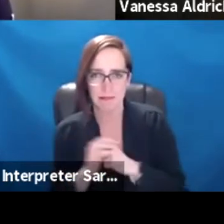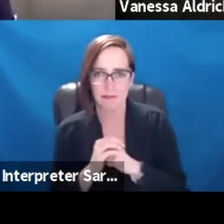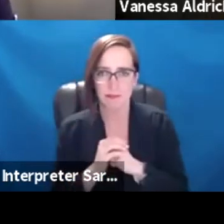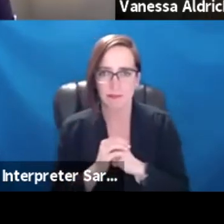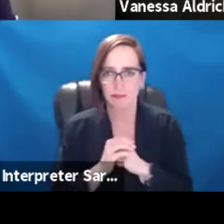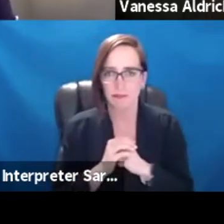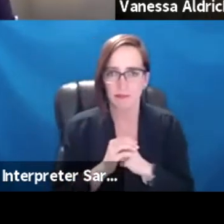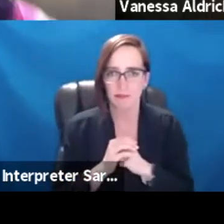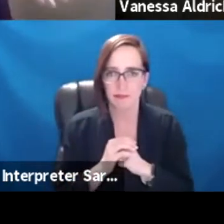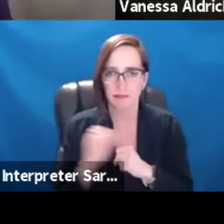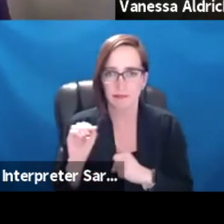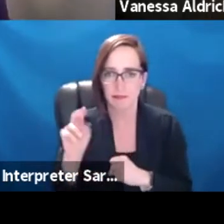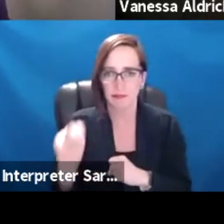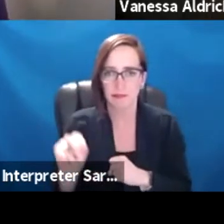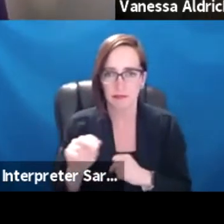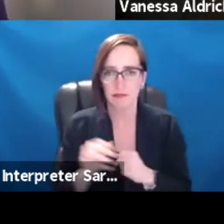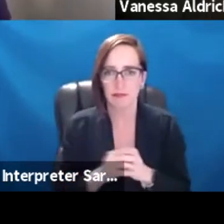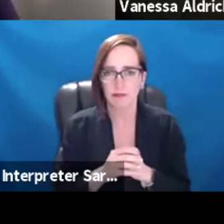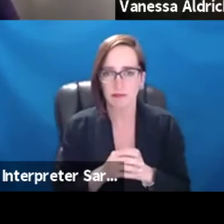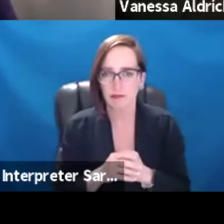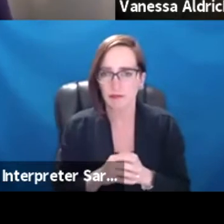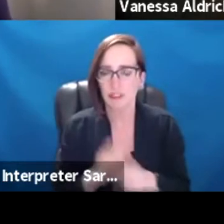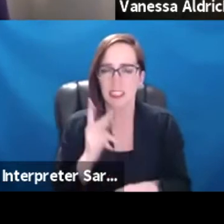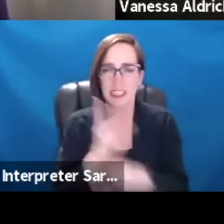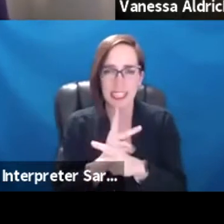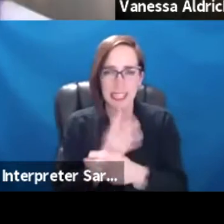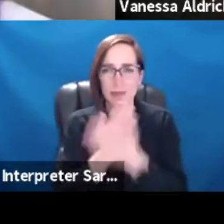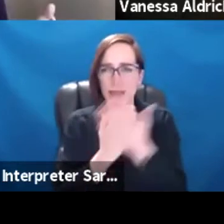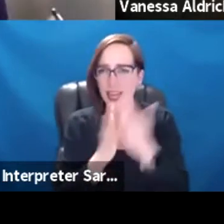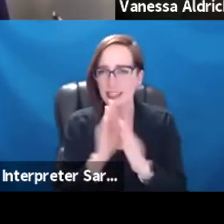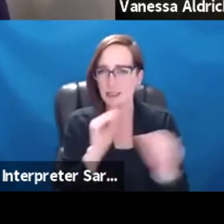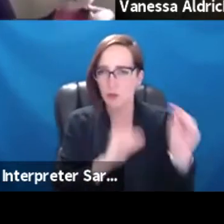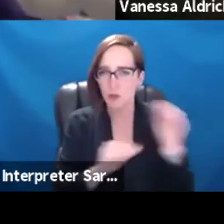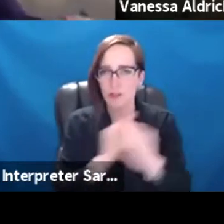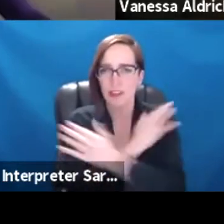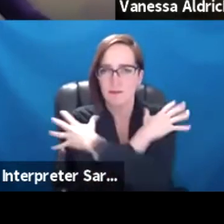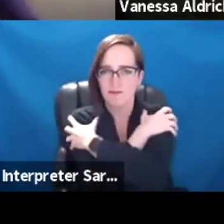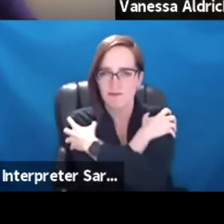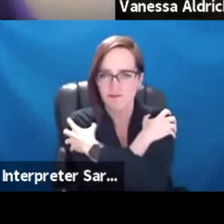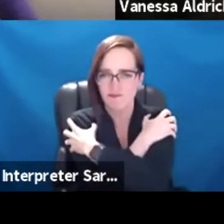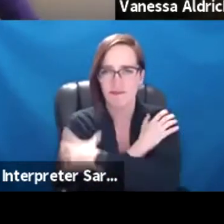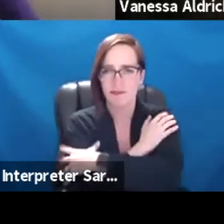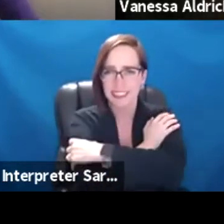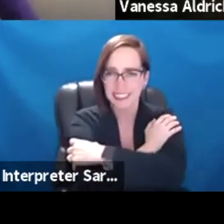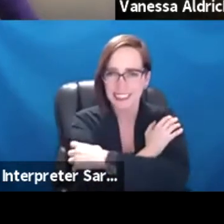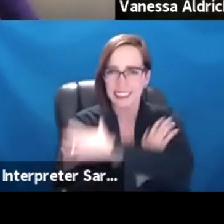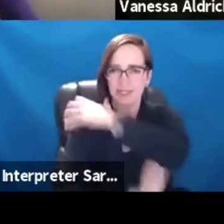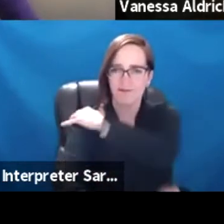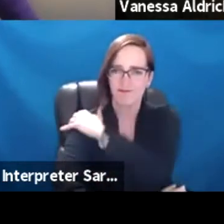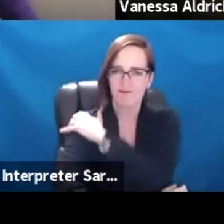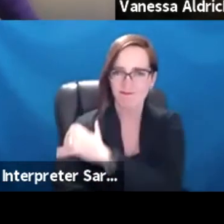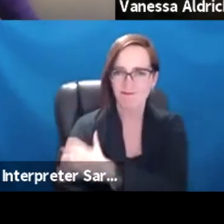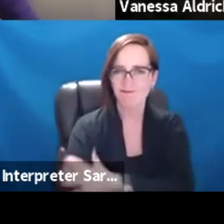Turn that on. Excuse me. Keep those hands moving about.